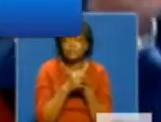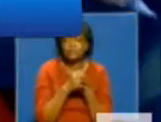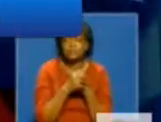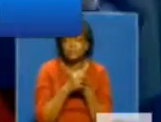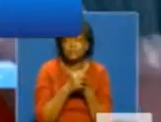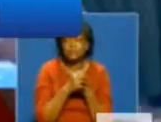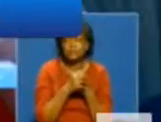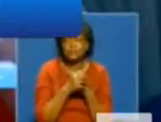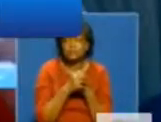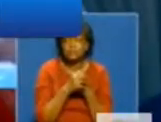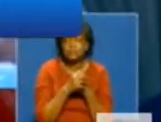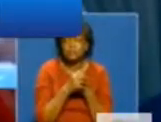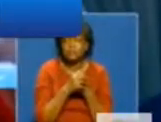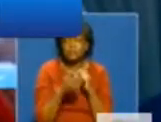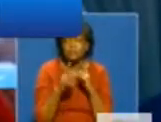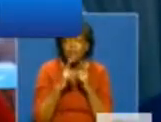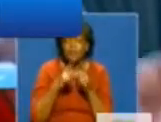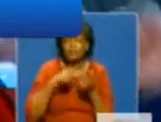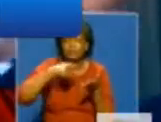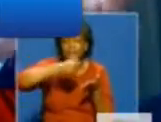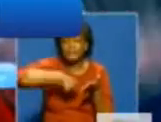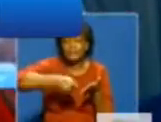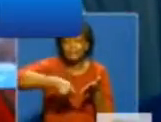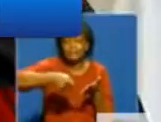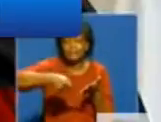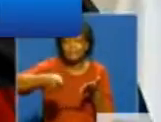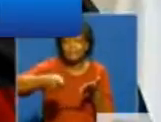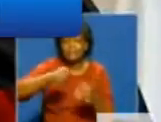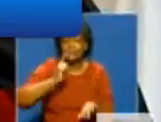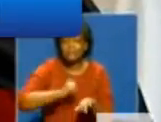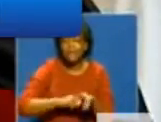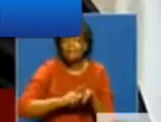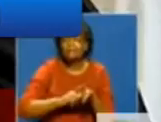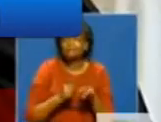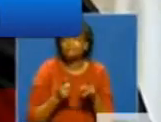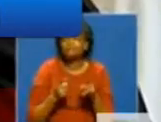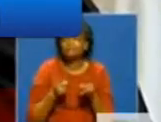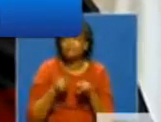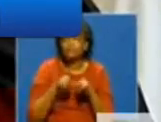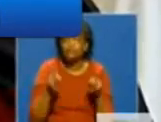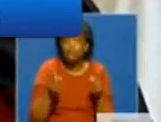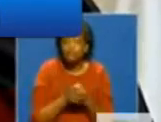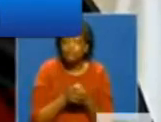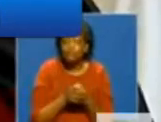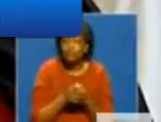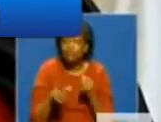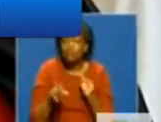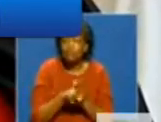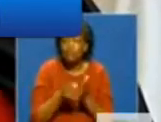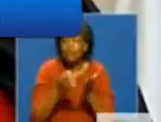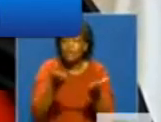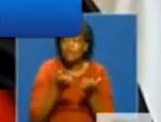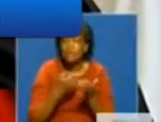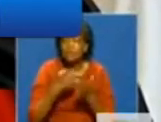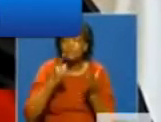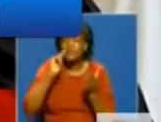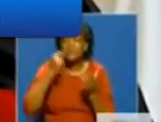the question of signatures when in the first place the law does not require every Kenyan to have a